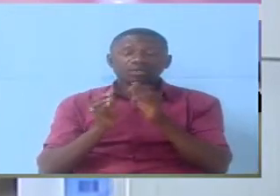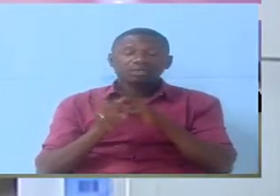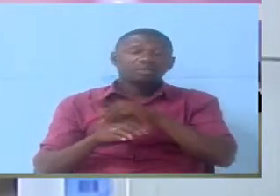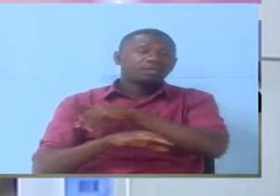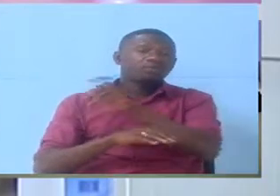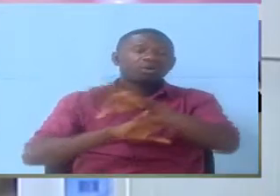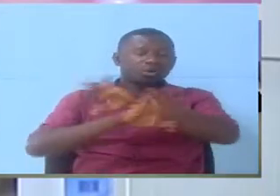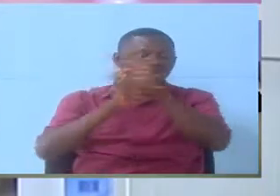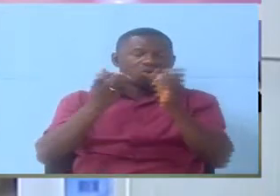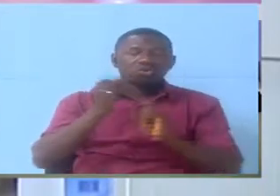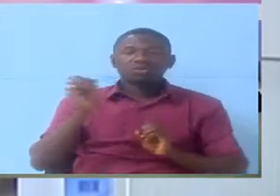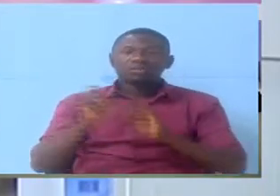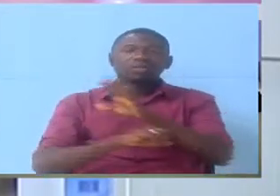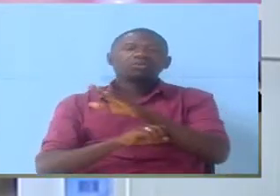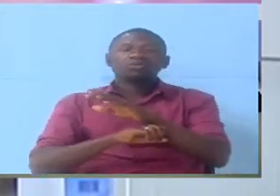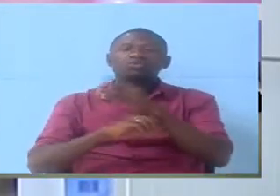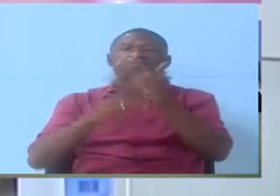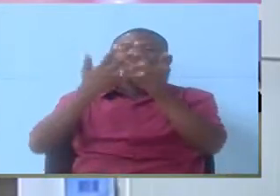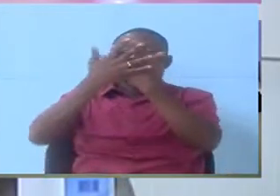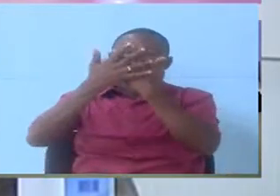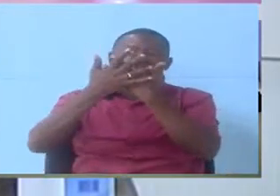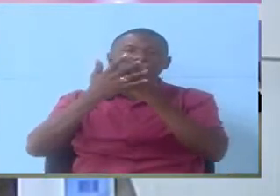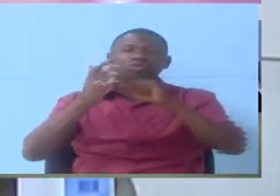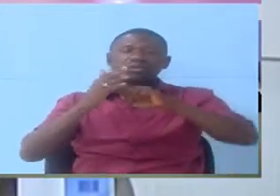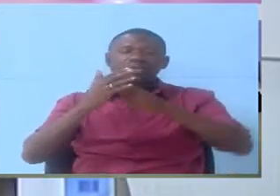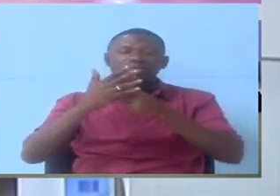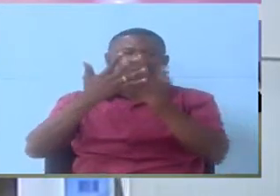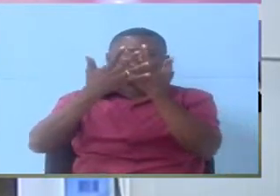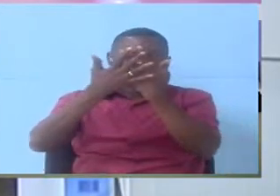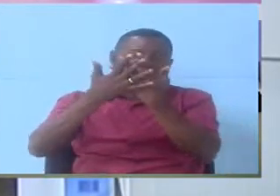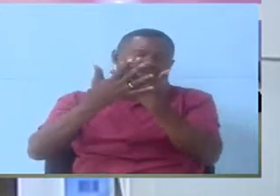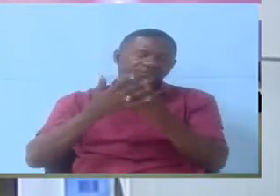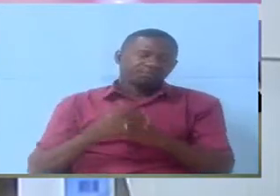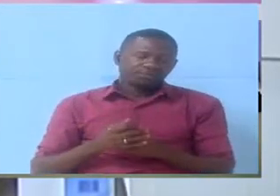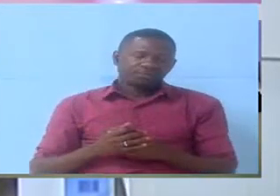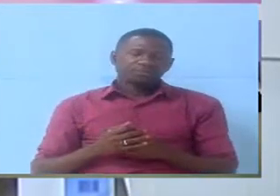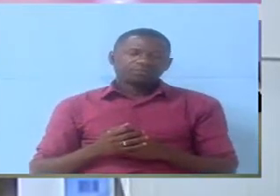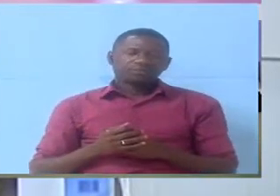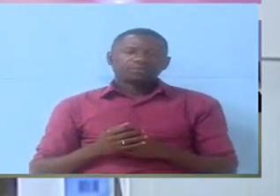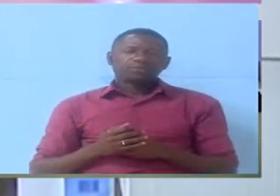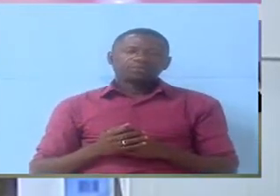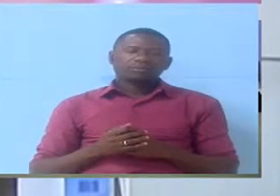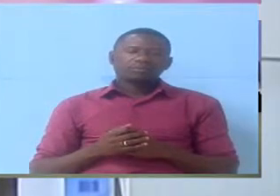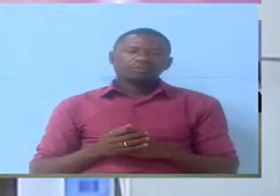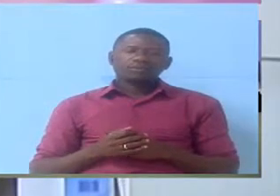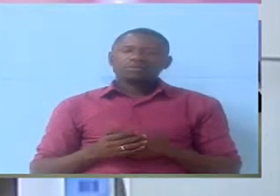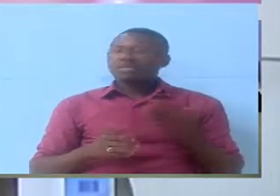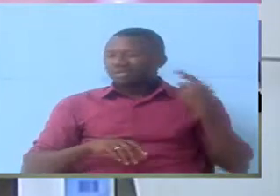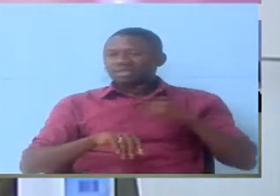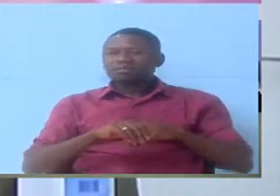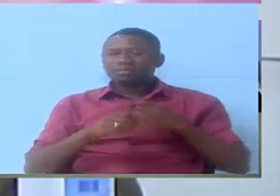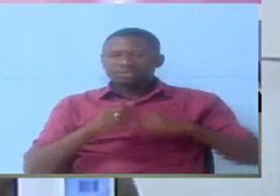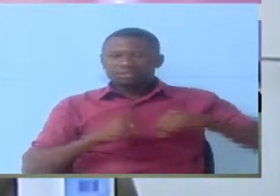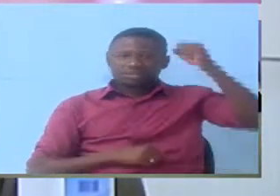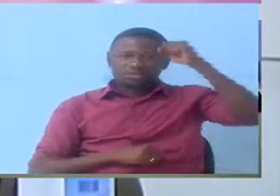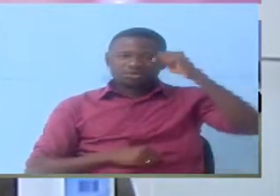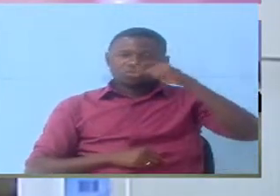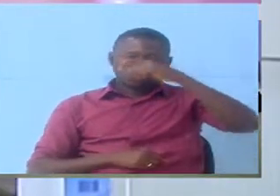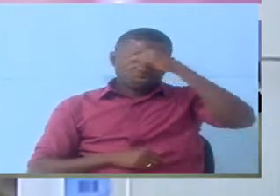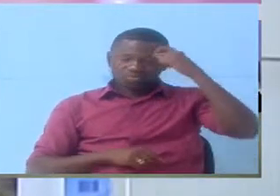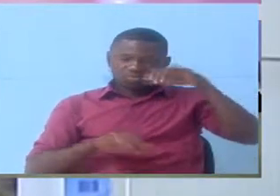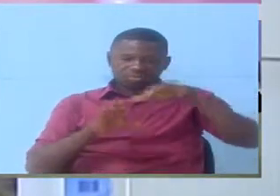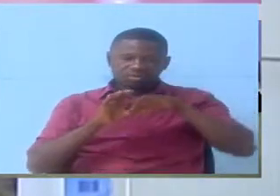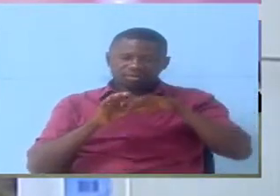muta molo kata Lamin Tunkara yesamba mile two. Because as a senior officer, katu wairi mnyato nkaleti, I can inspect any police